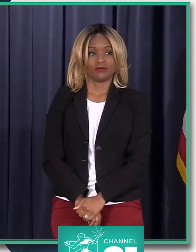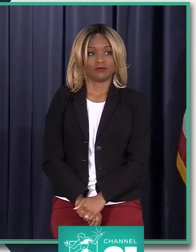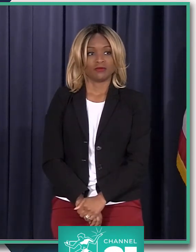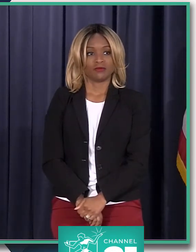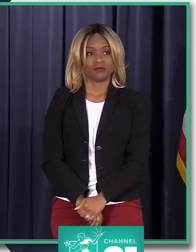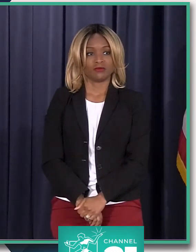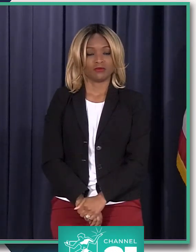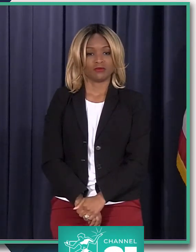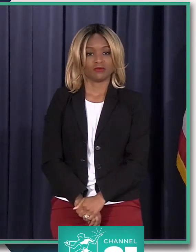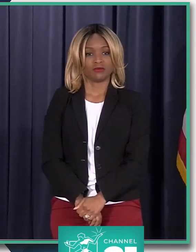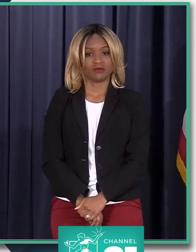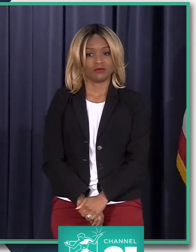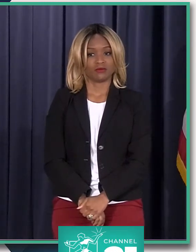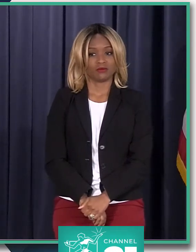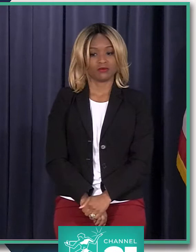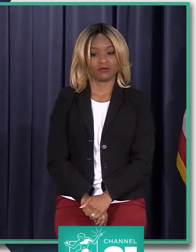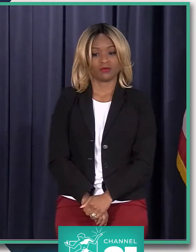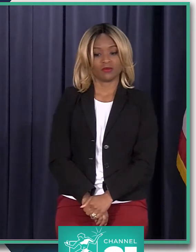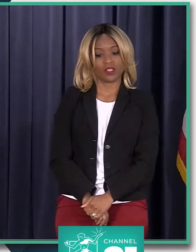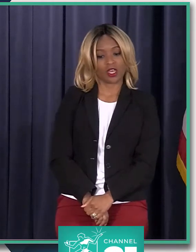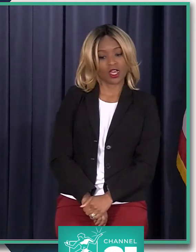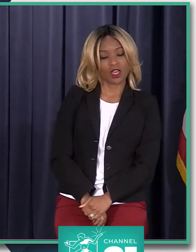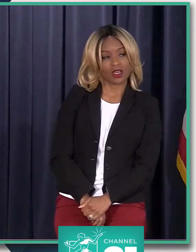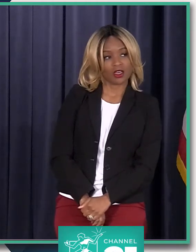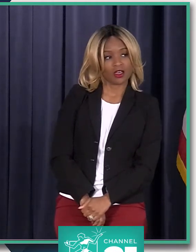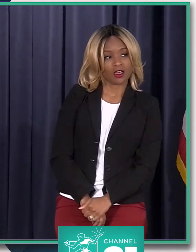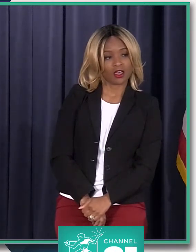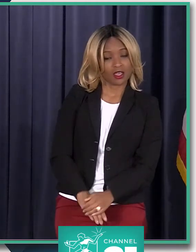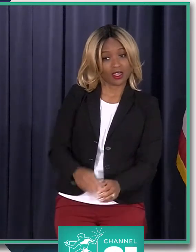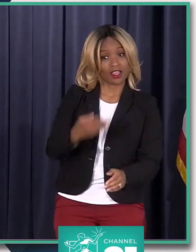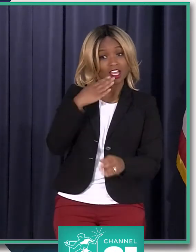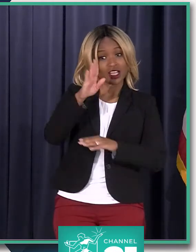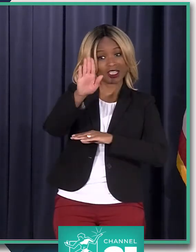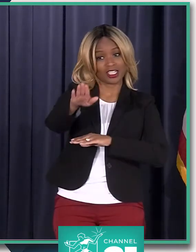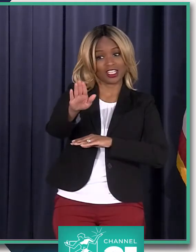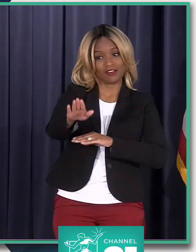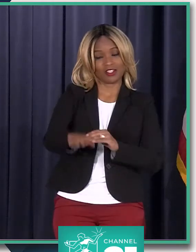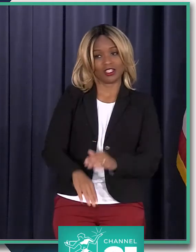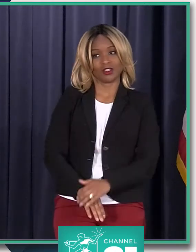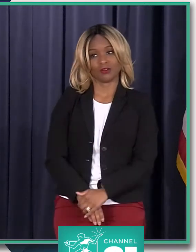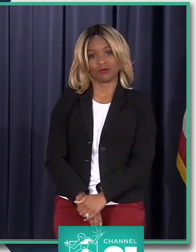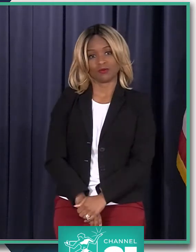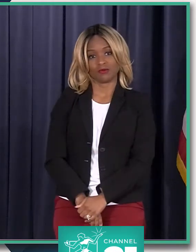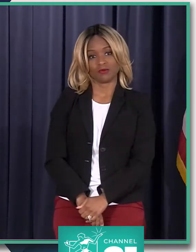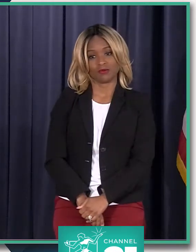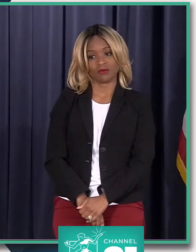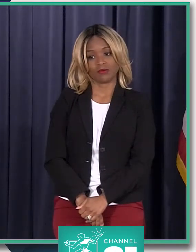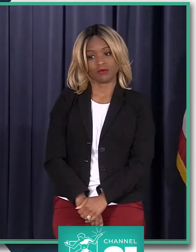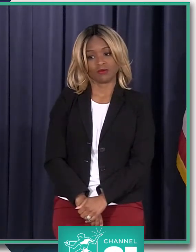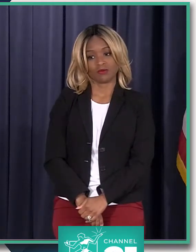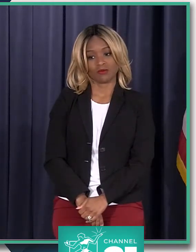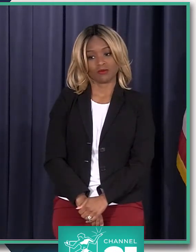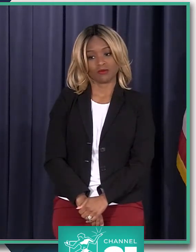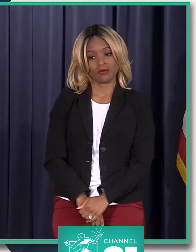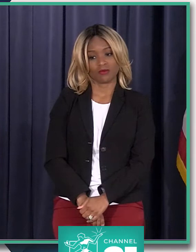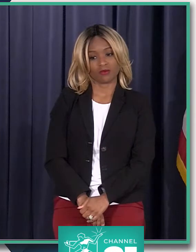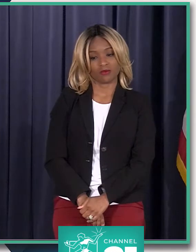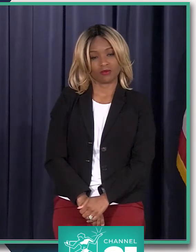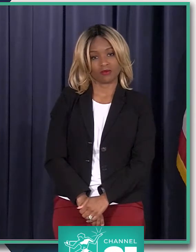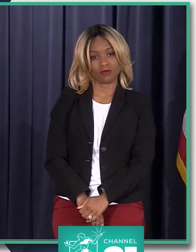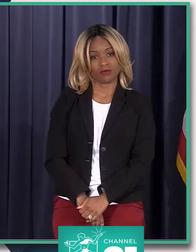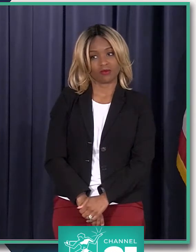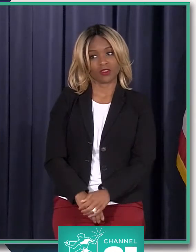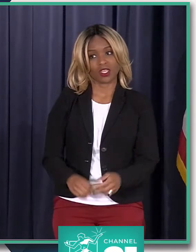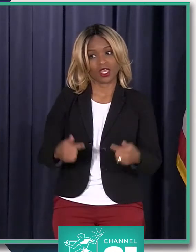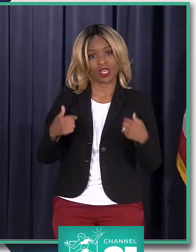Jocelyn, you are unmuted. I am in. Good evening. Great. Good evening.